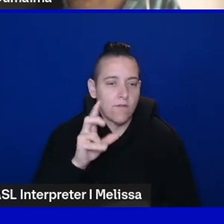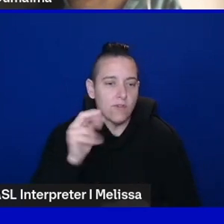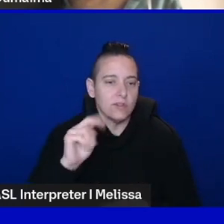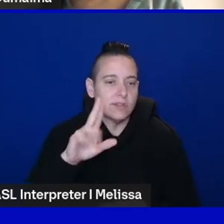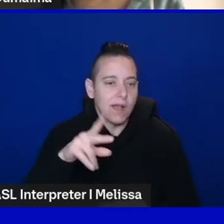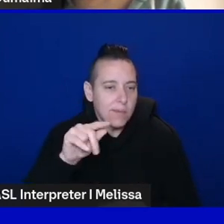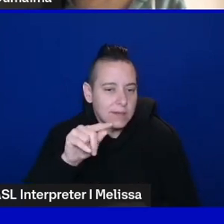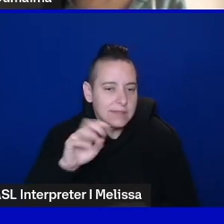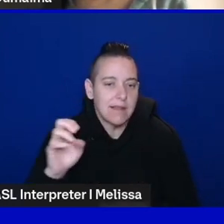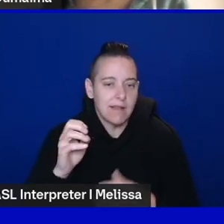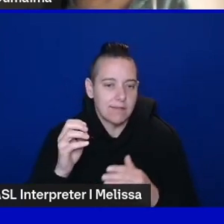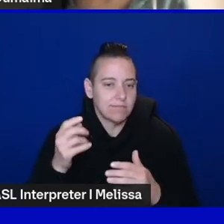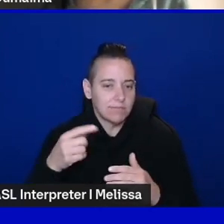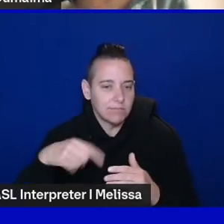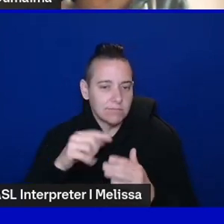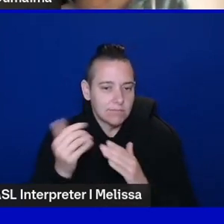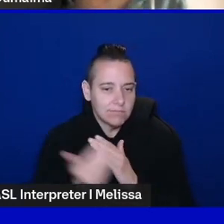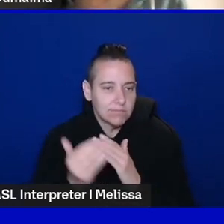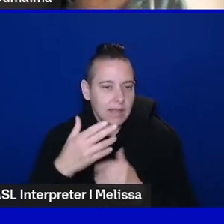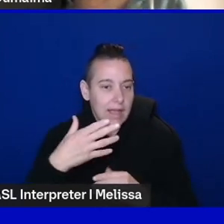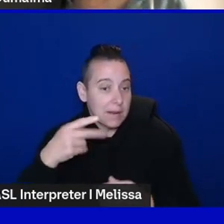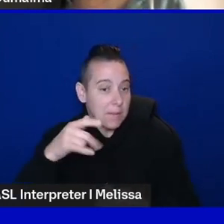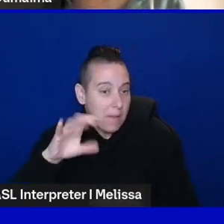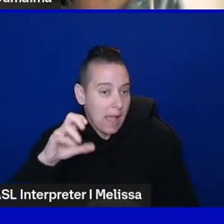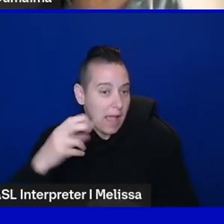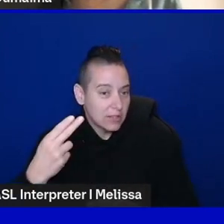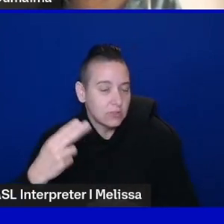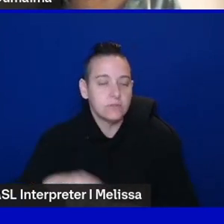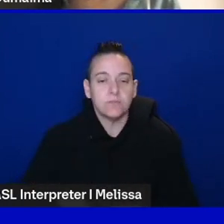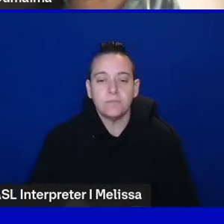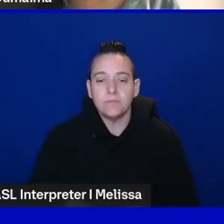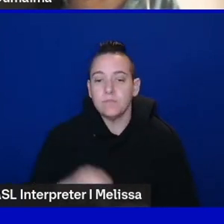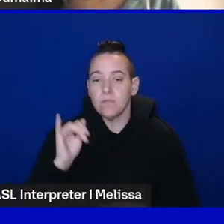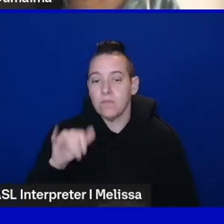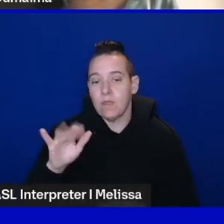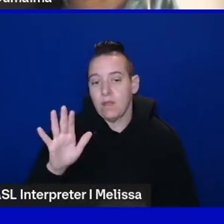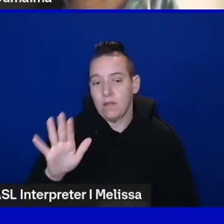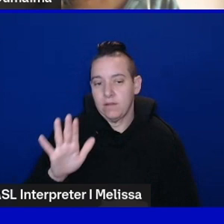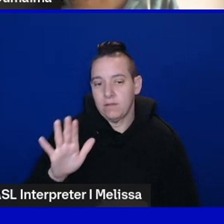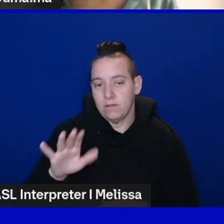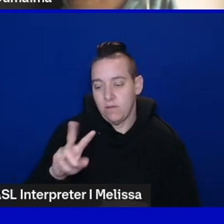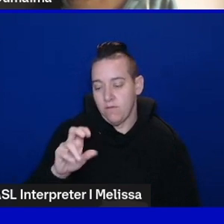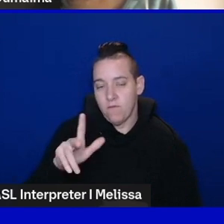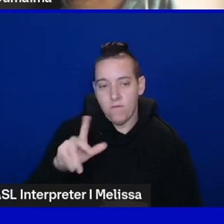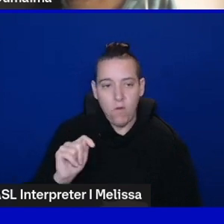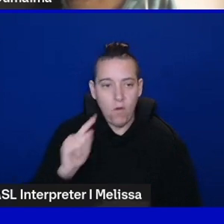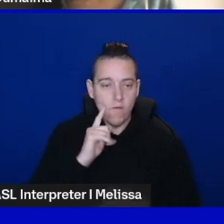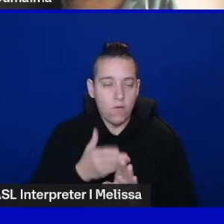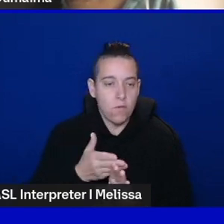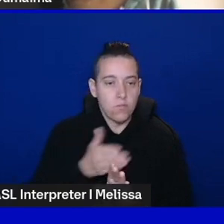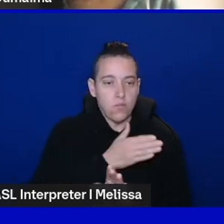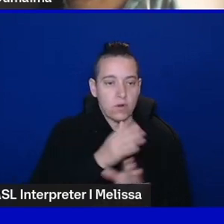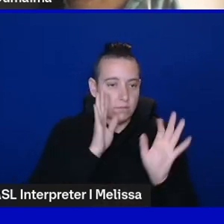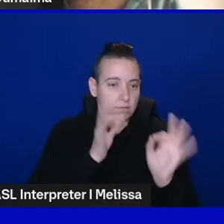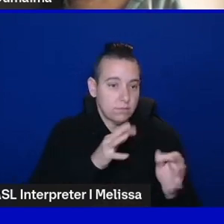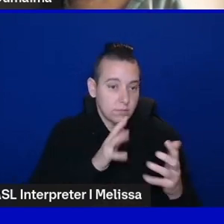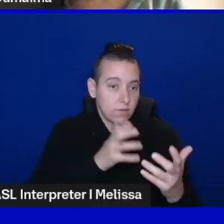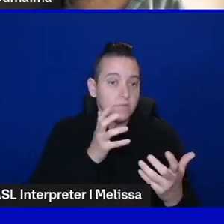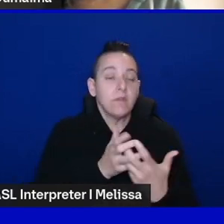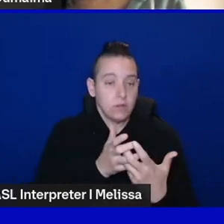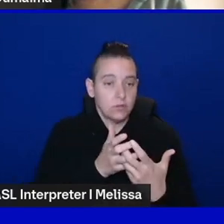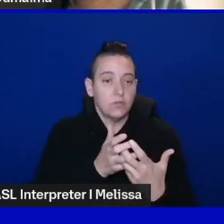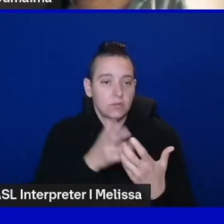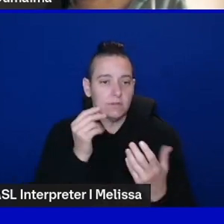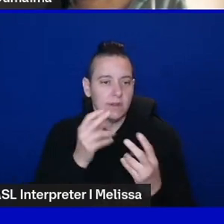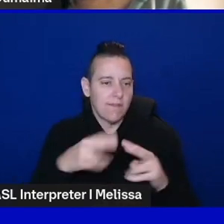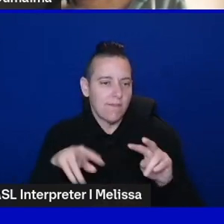patches automatically. And now we can trigger Vault instance creation based on predefined configurations and values given